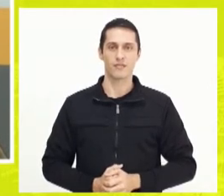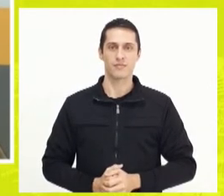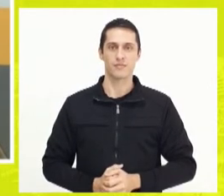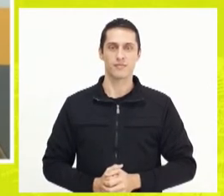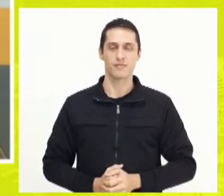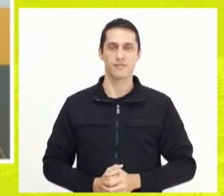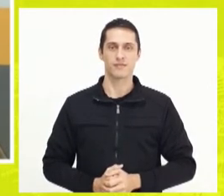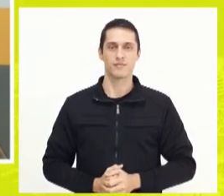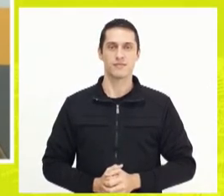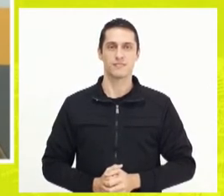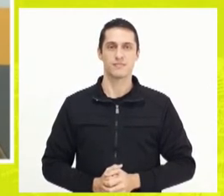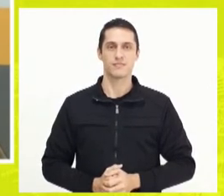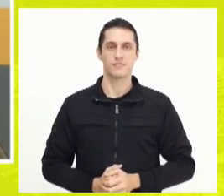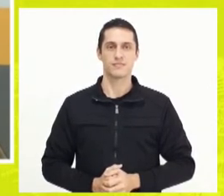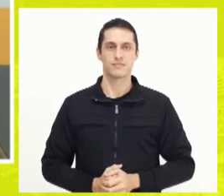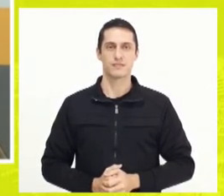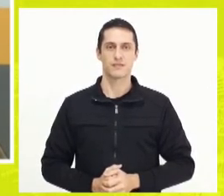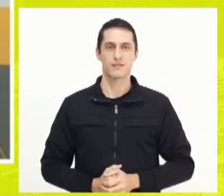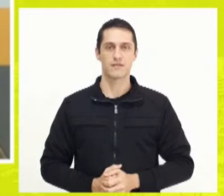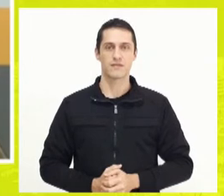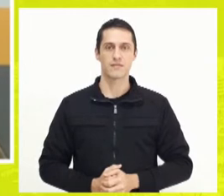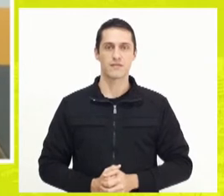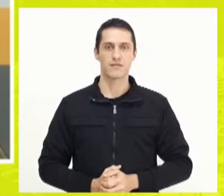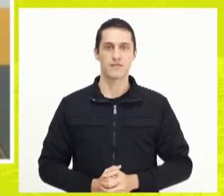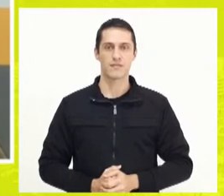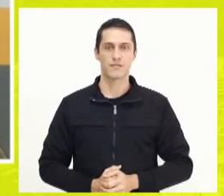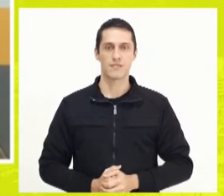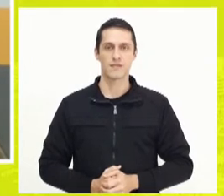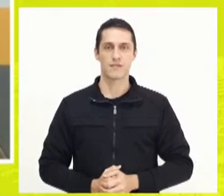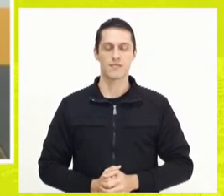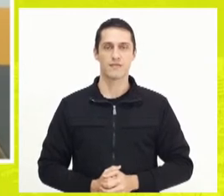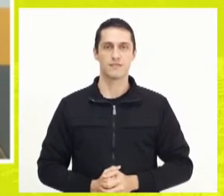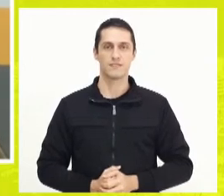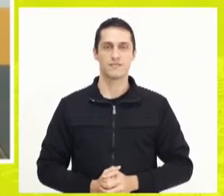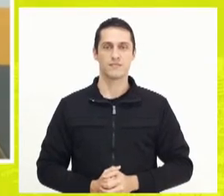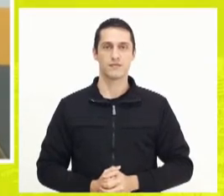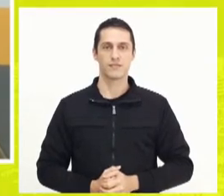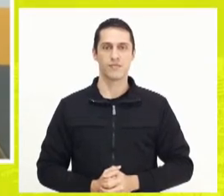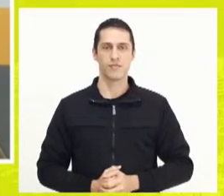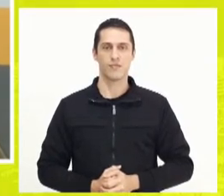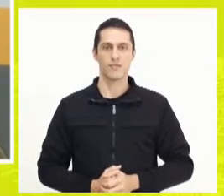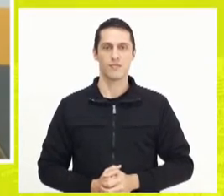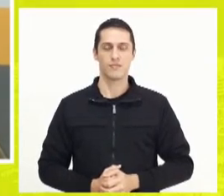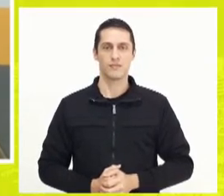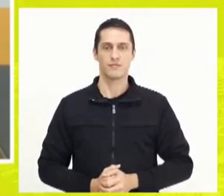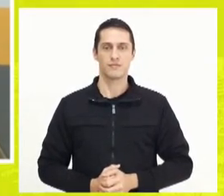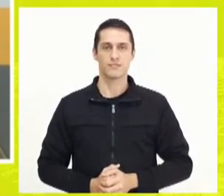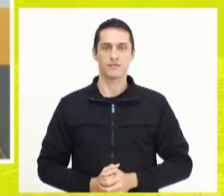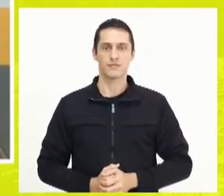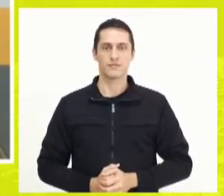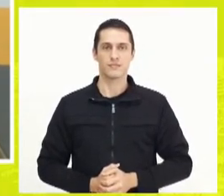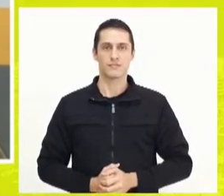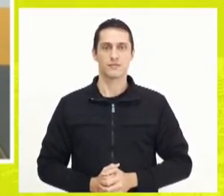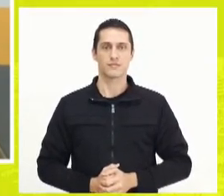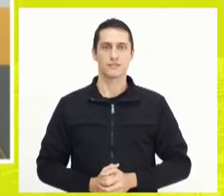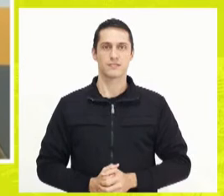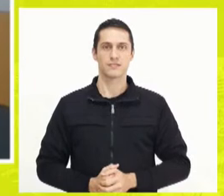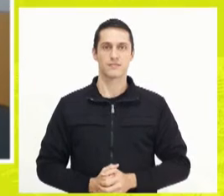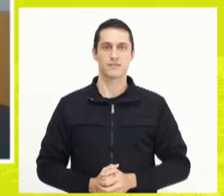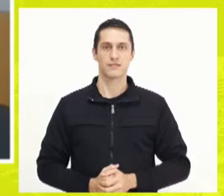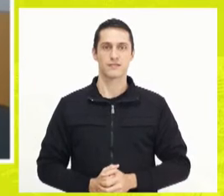i am sorry we don't have the sound for chico